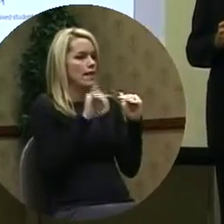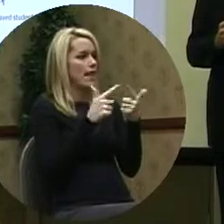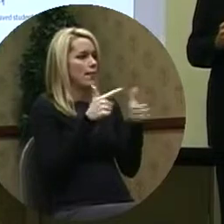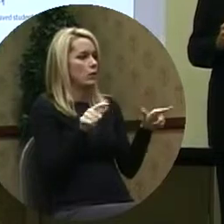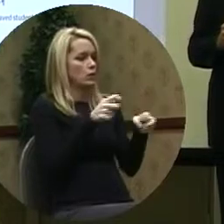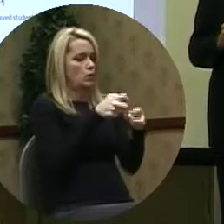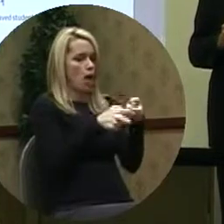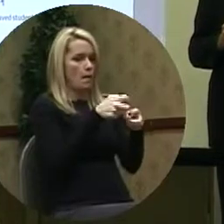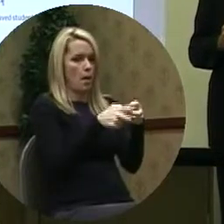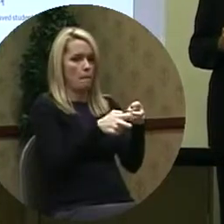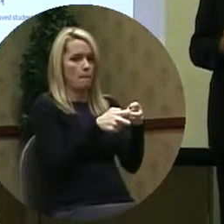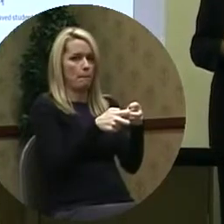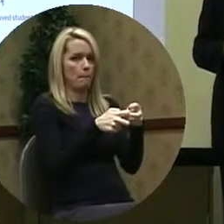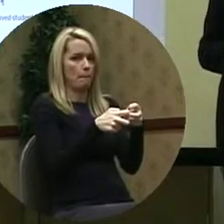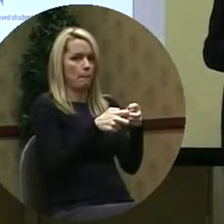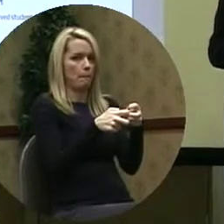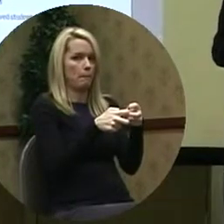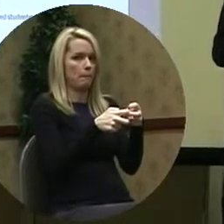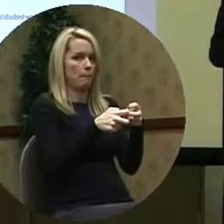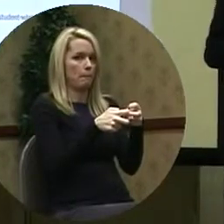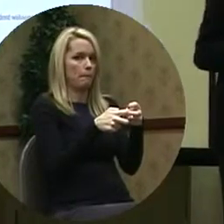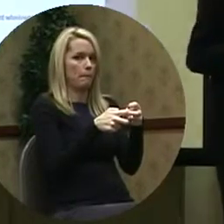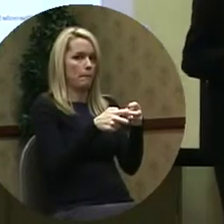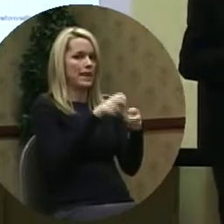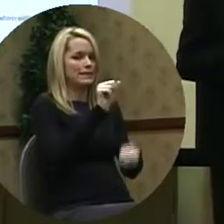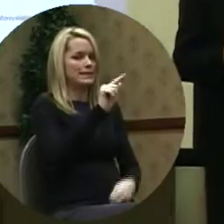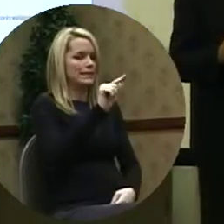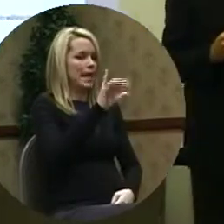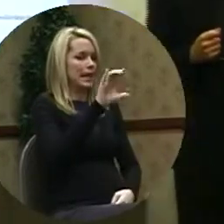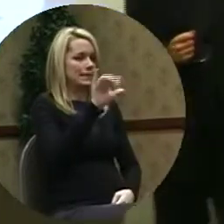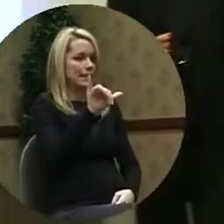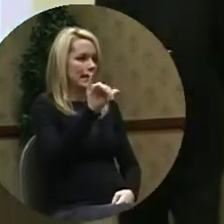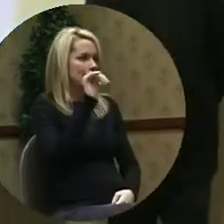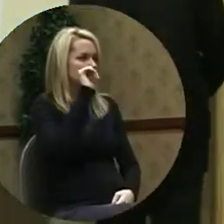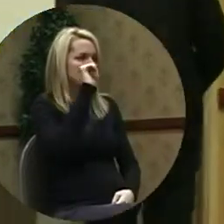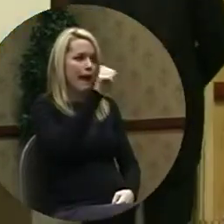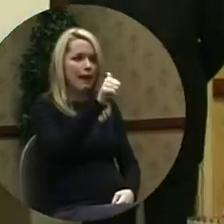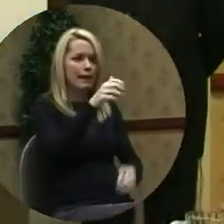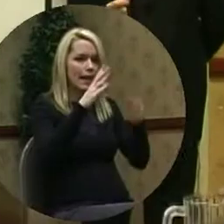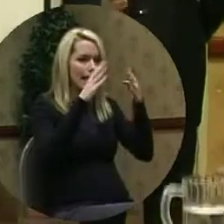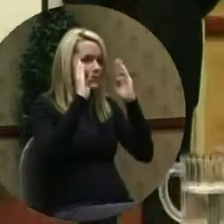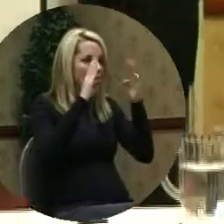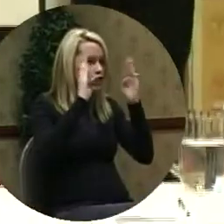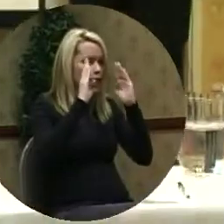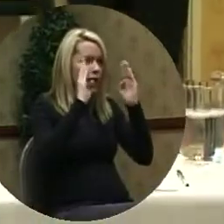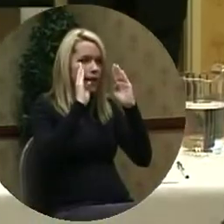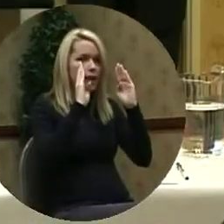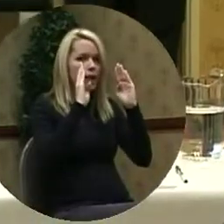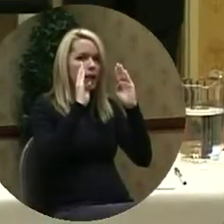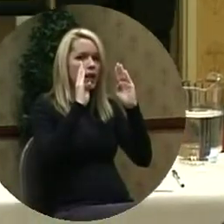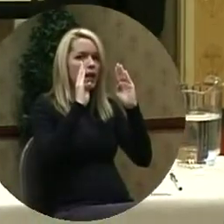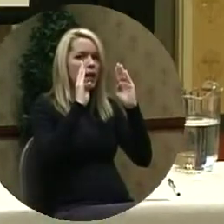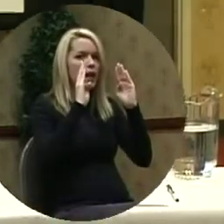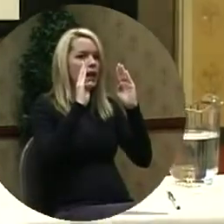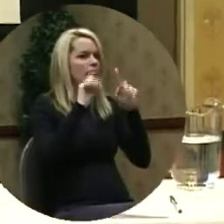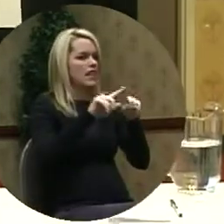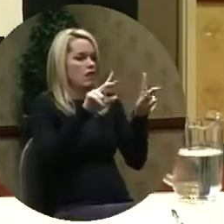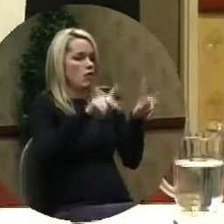and she's not getting attention for whatever she's trying to convey, because a different person doesn't read her